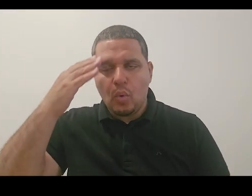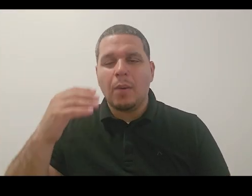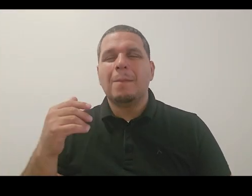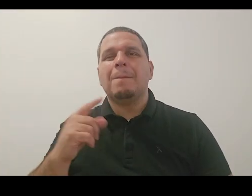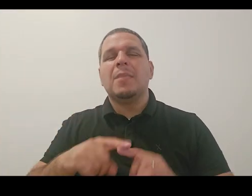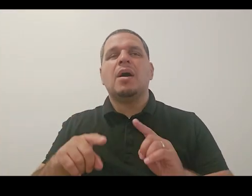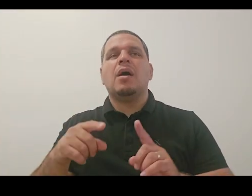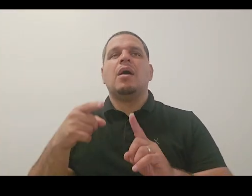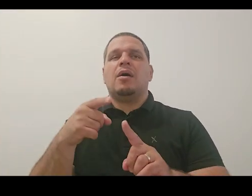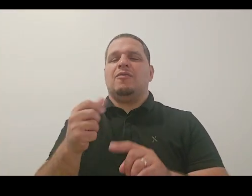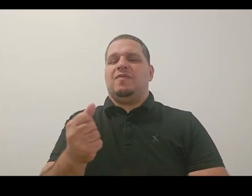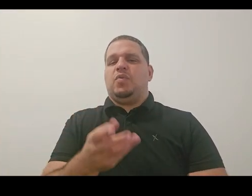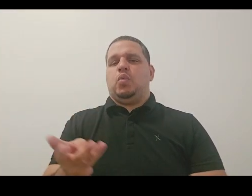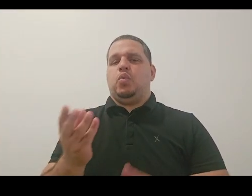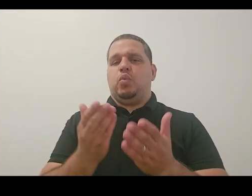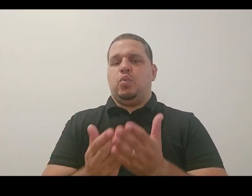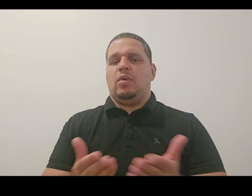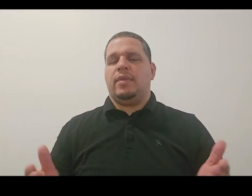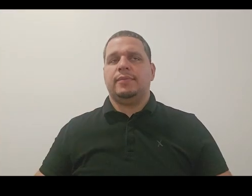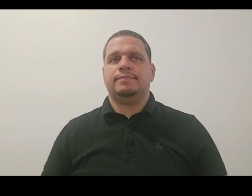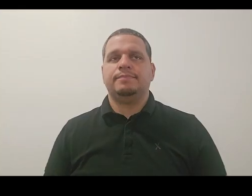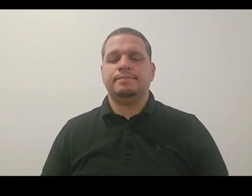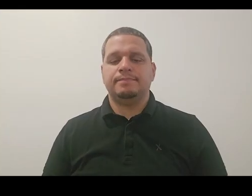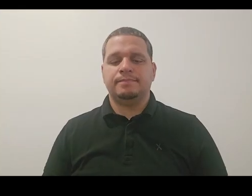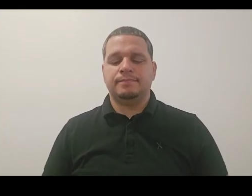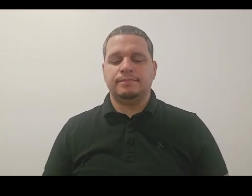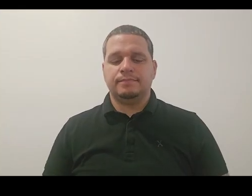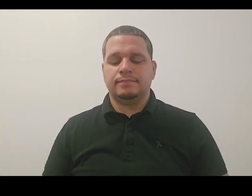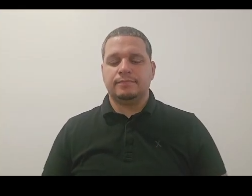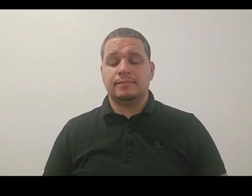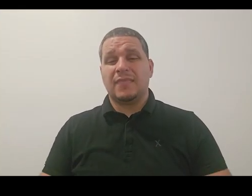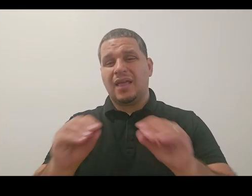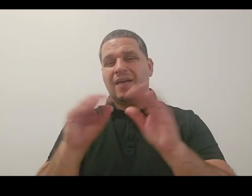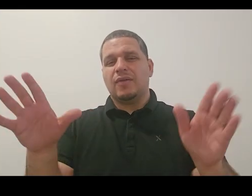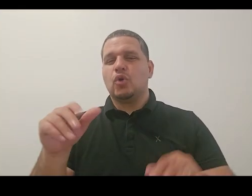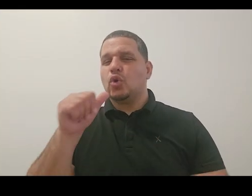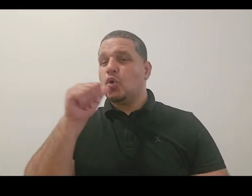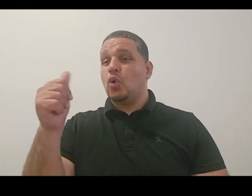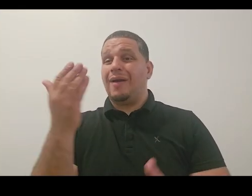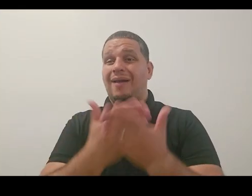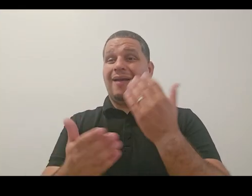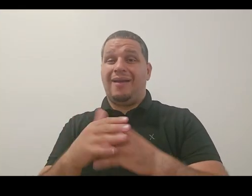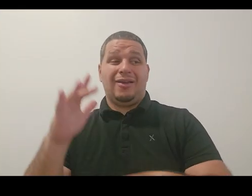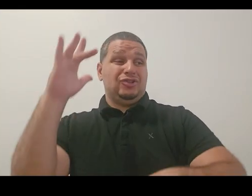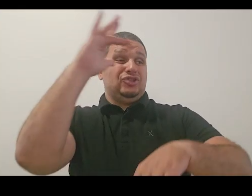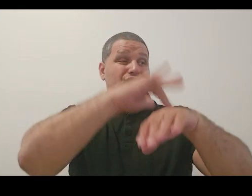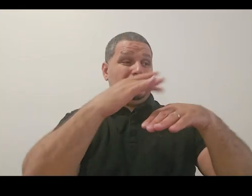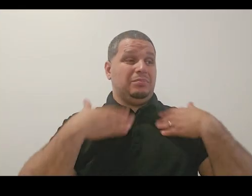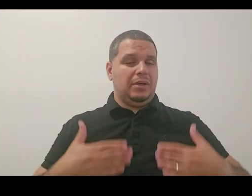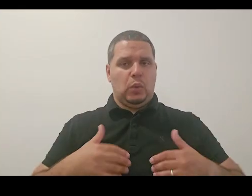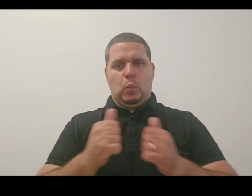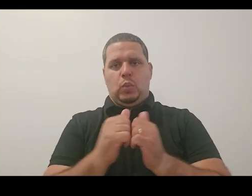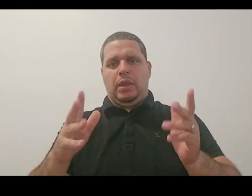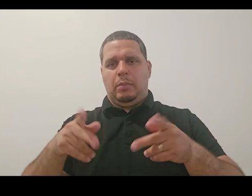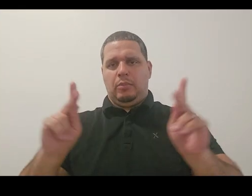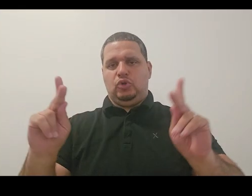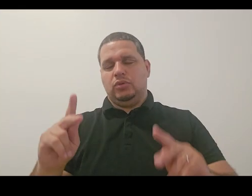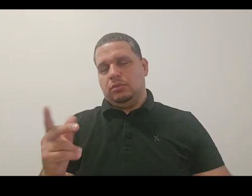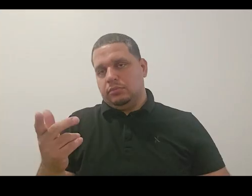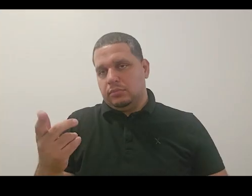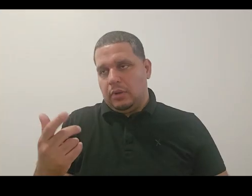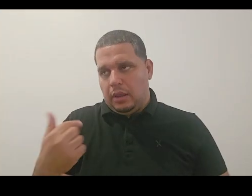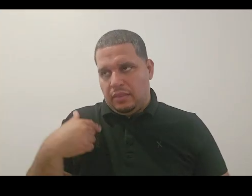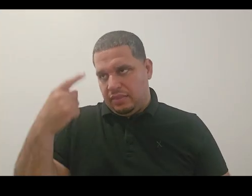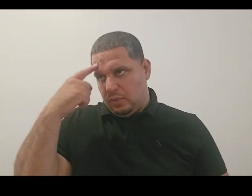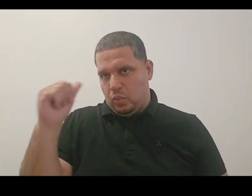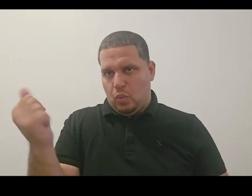but I think it comes down to a couple things. I mean, obviously, you don't put your hands on another human's body without